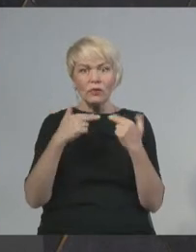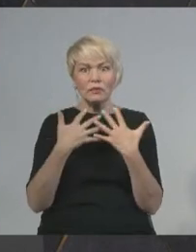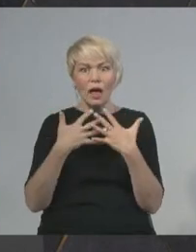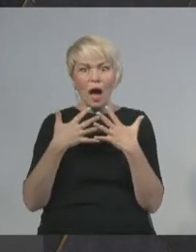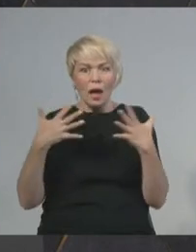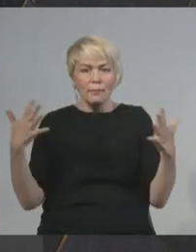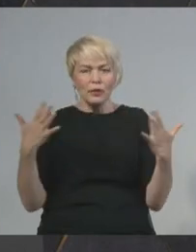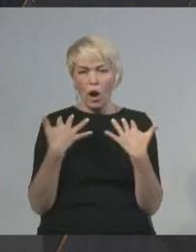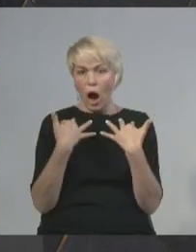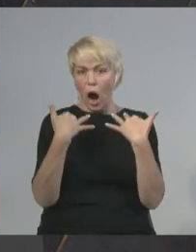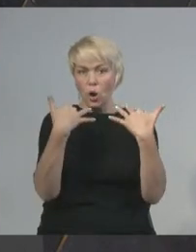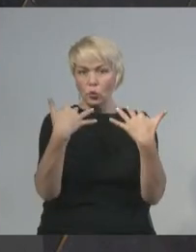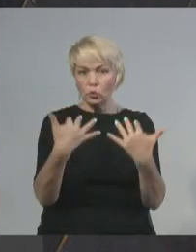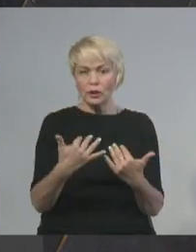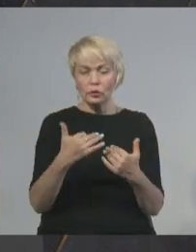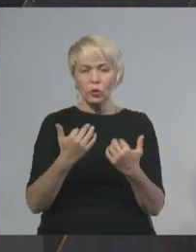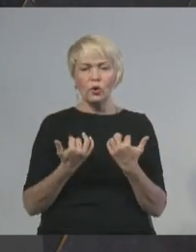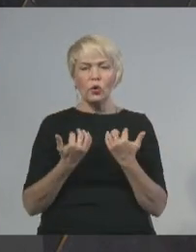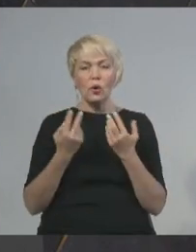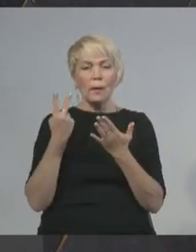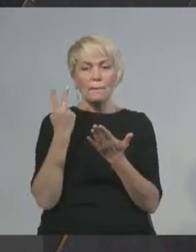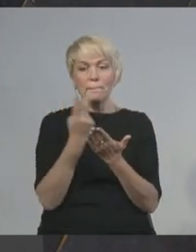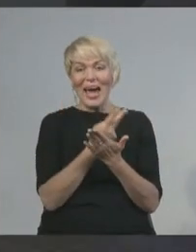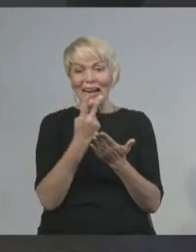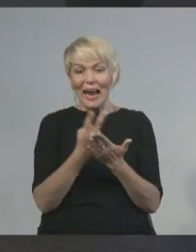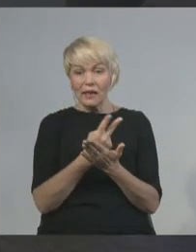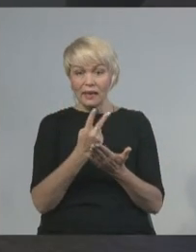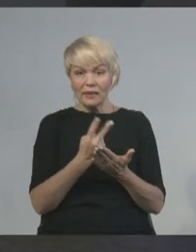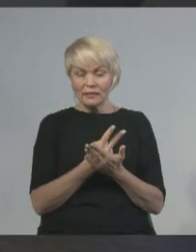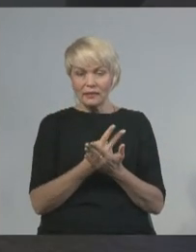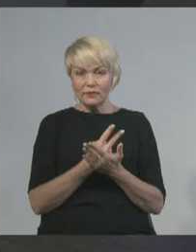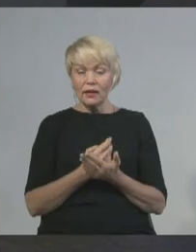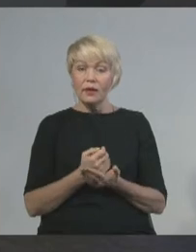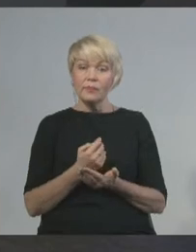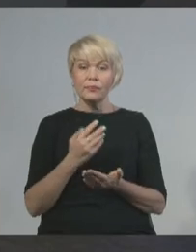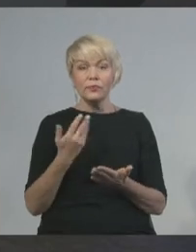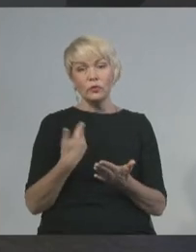this user had the biggest number of views and shares